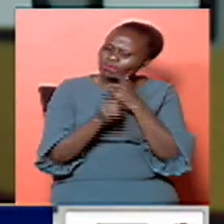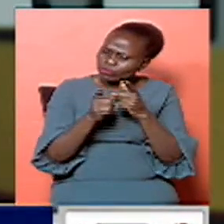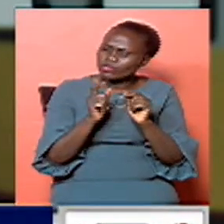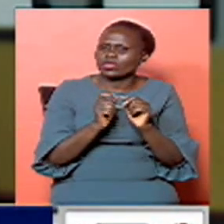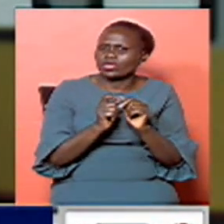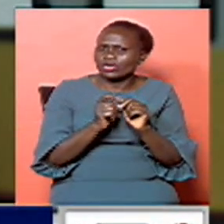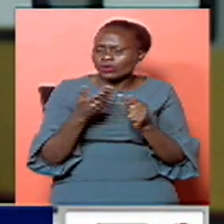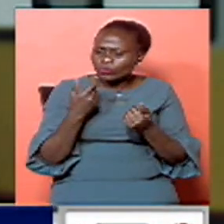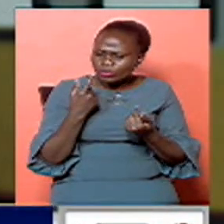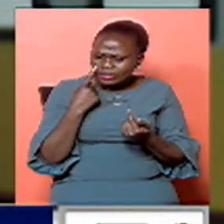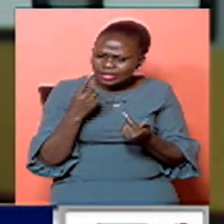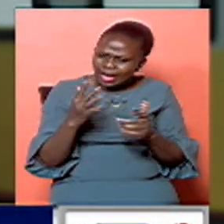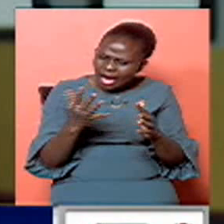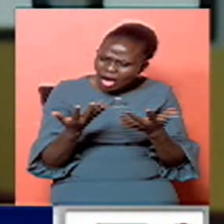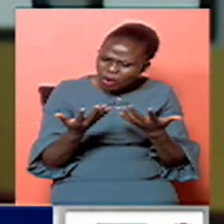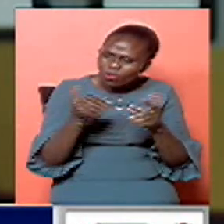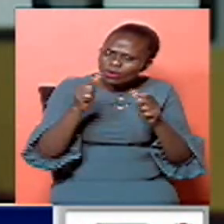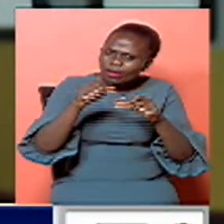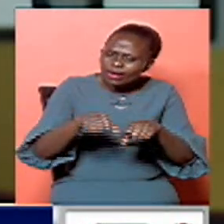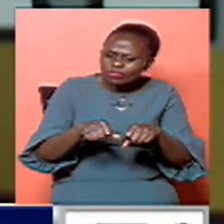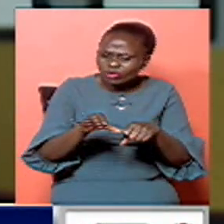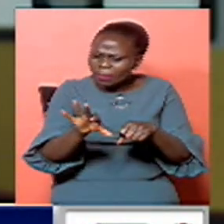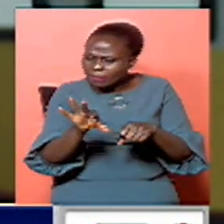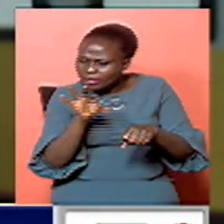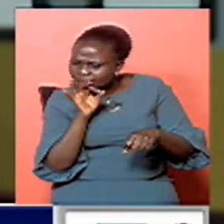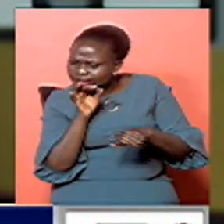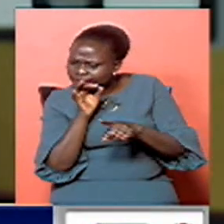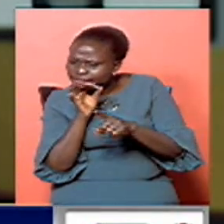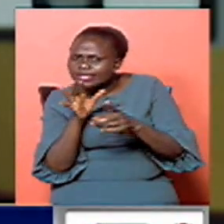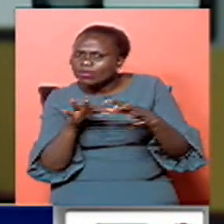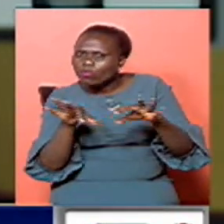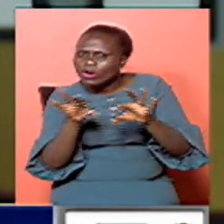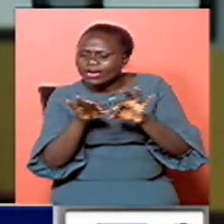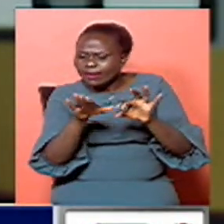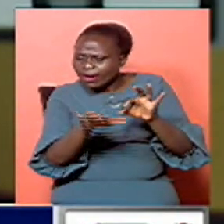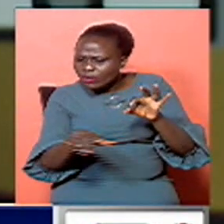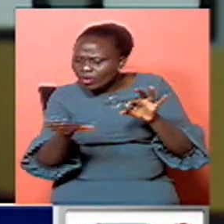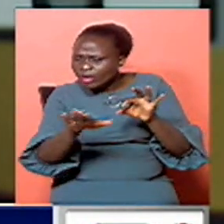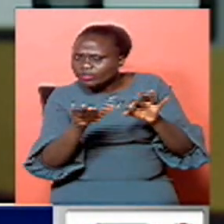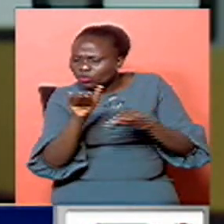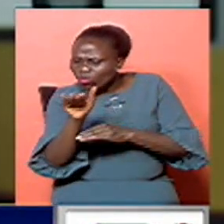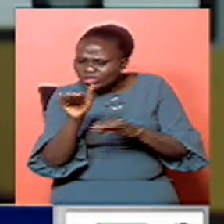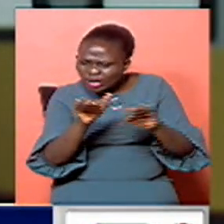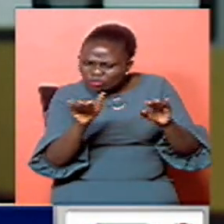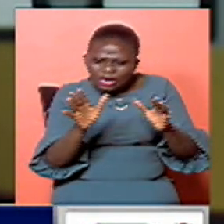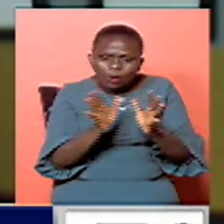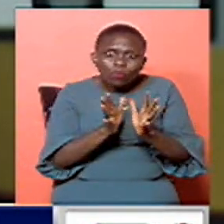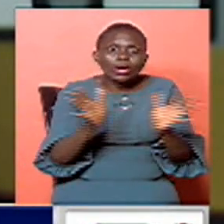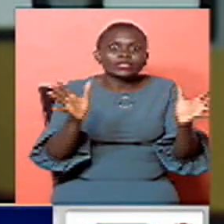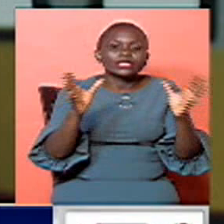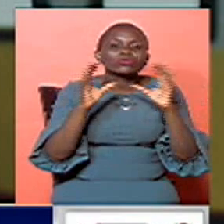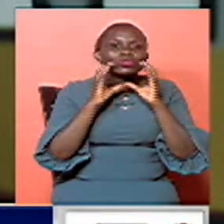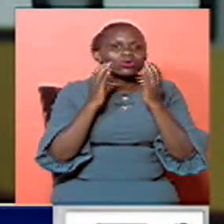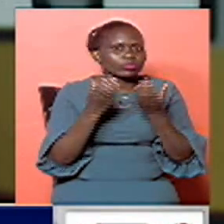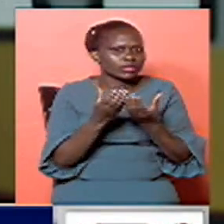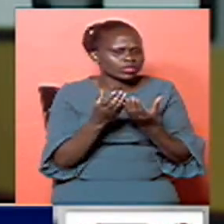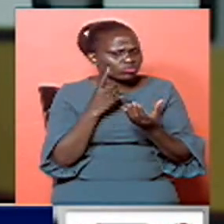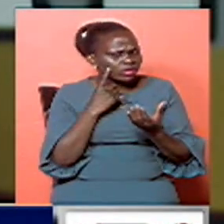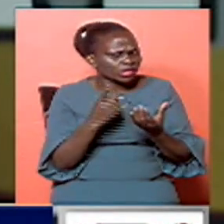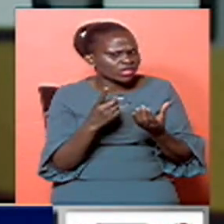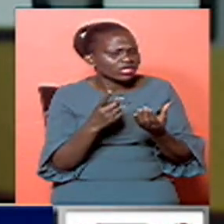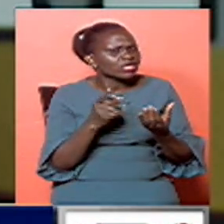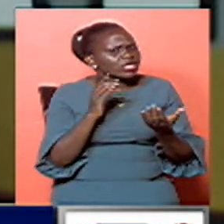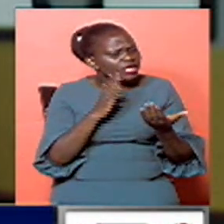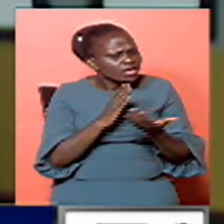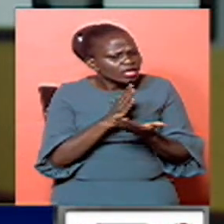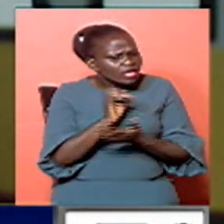therefore, we are looking at, can we pick on major area languages? We are going to consult widely with the communities to see whether,